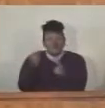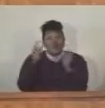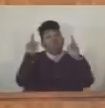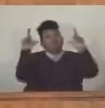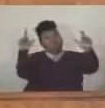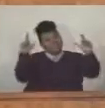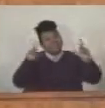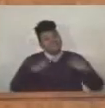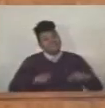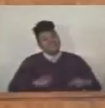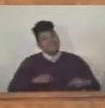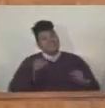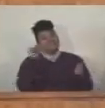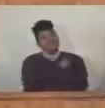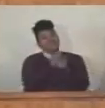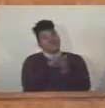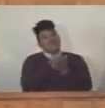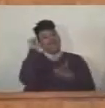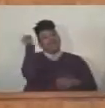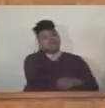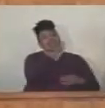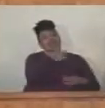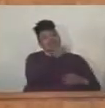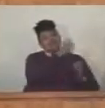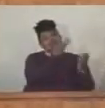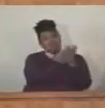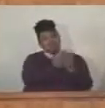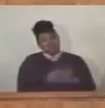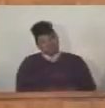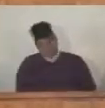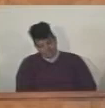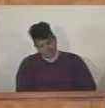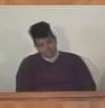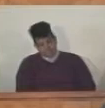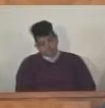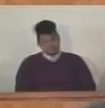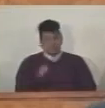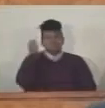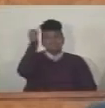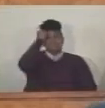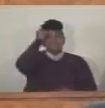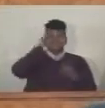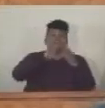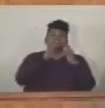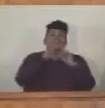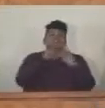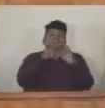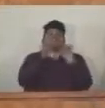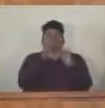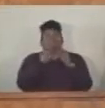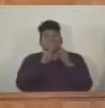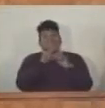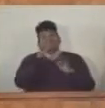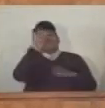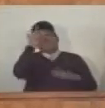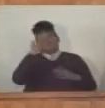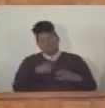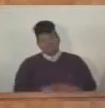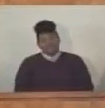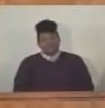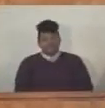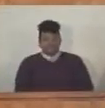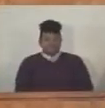picture, convict them and send them to prison. Idiotic statement number 4. So I make the point,